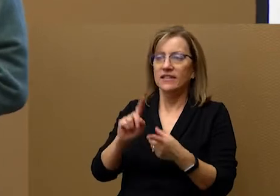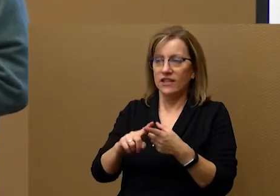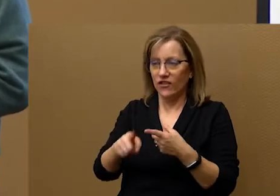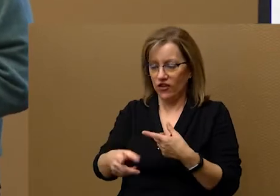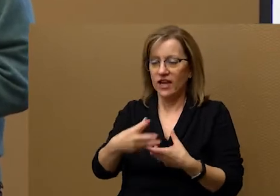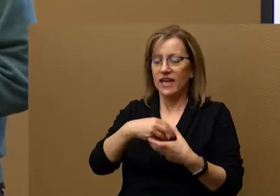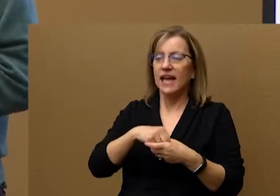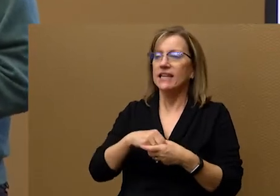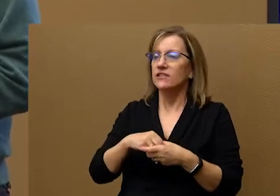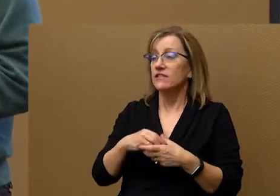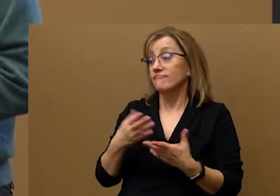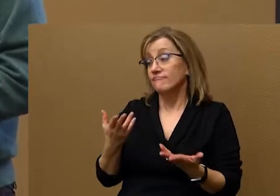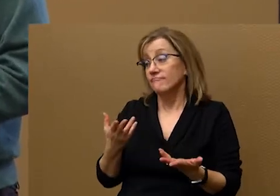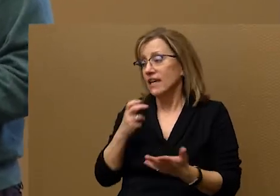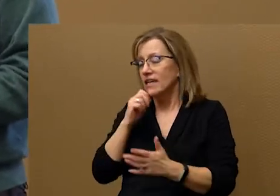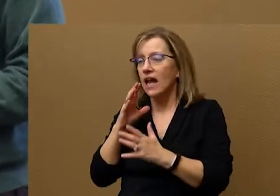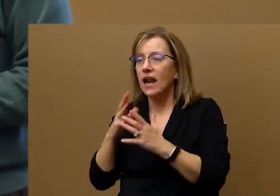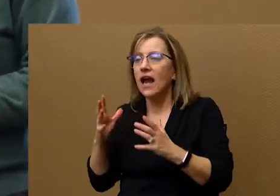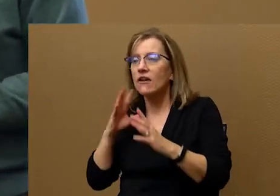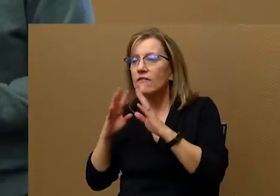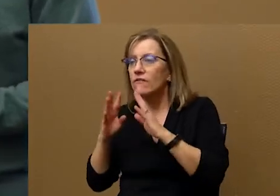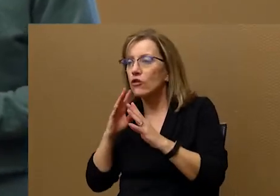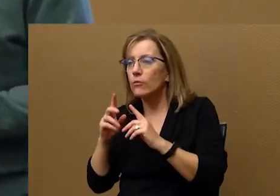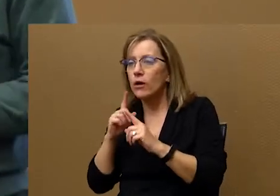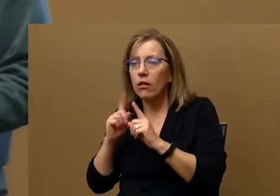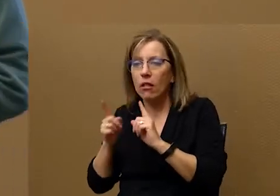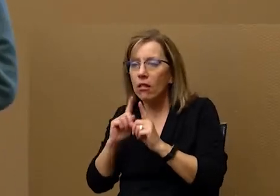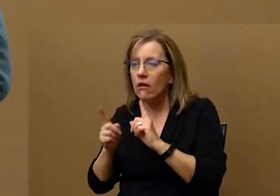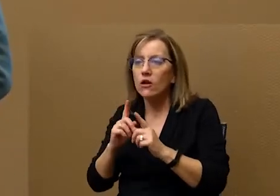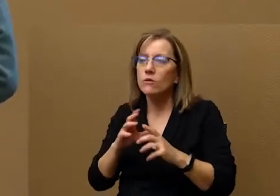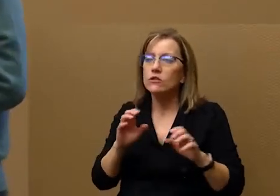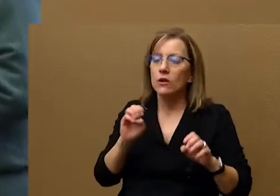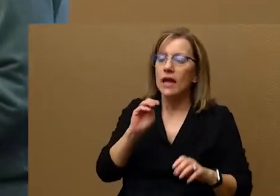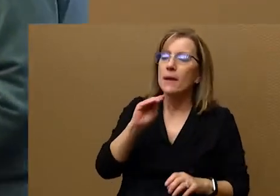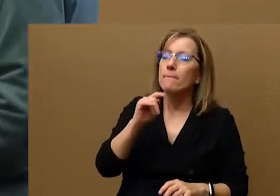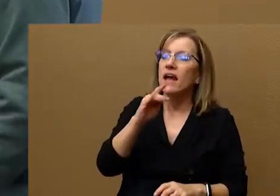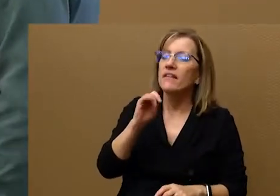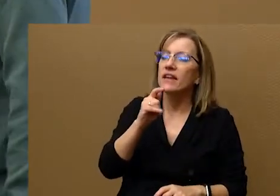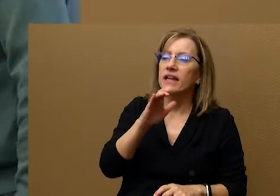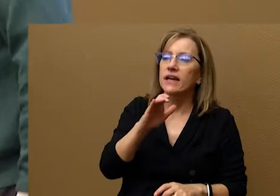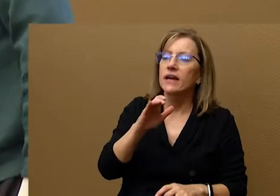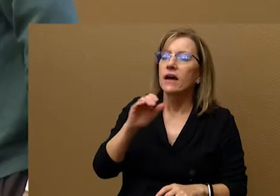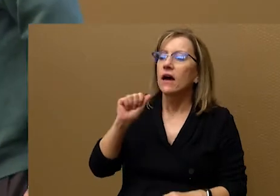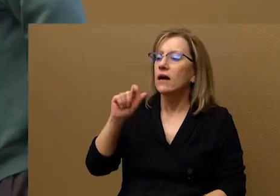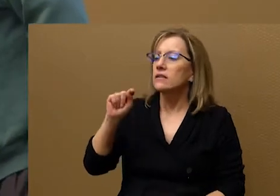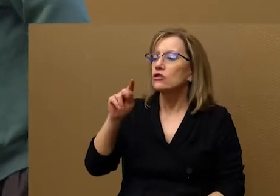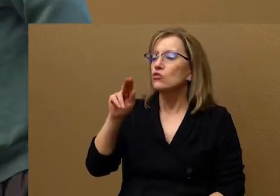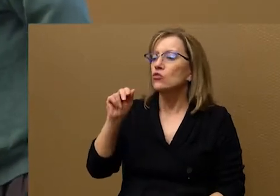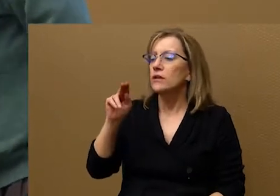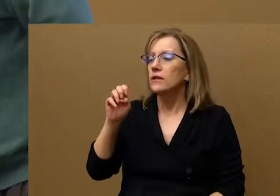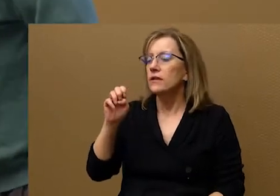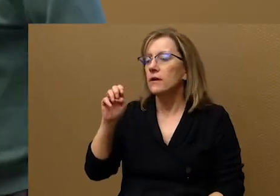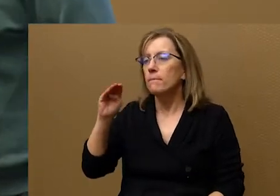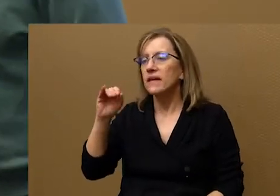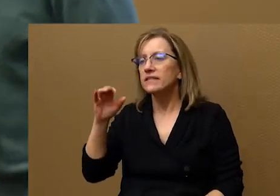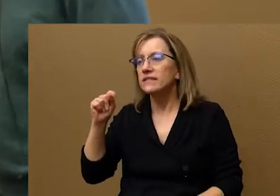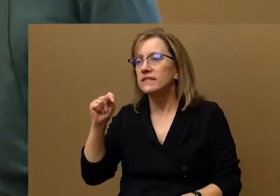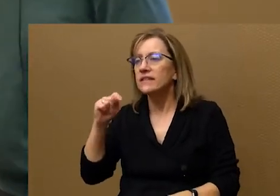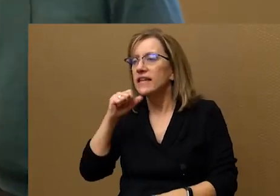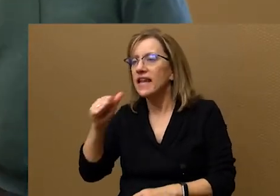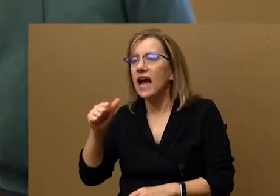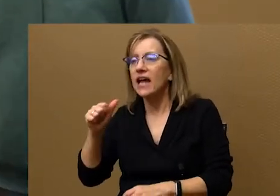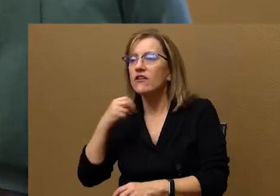to it. We're not going to get to it until he's more engaged. So sometimes not much verbal. I'm going to do empathic attunement